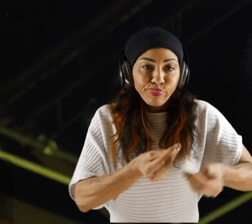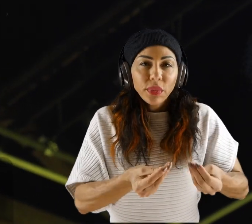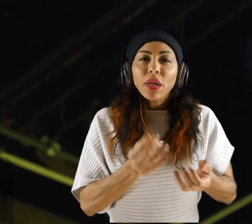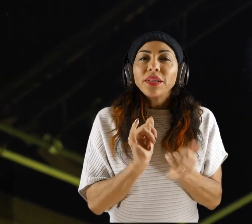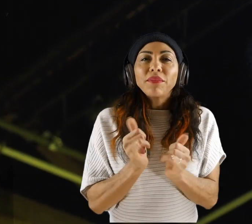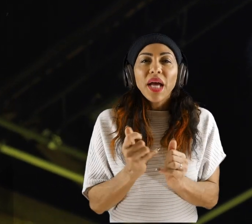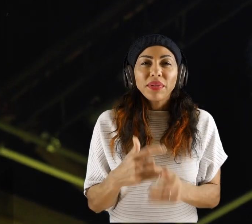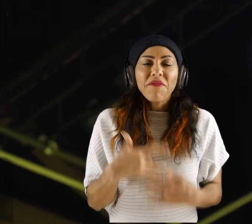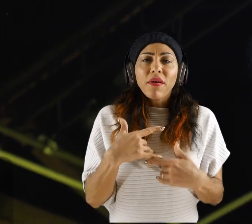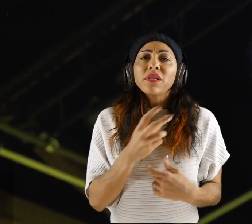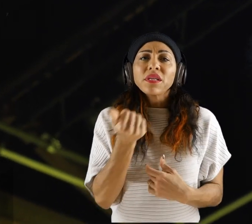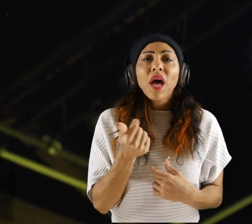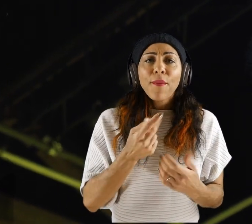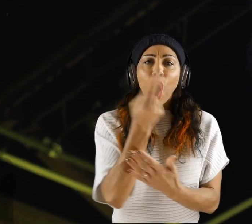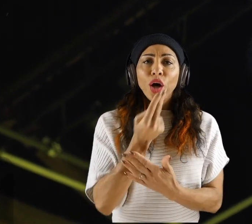dumb,